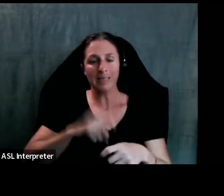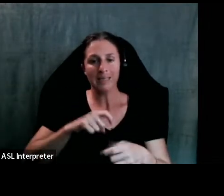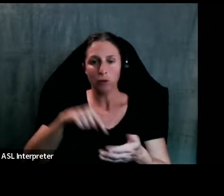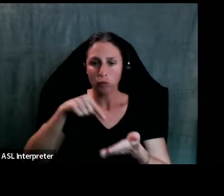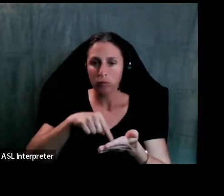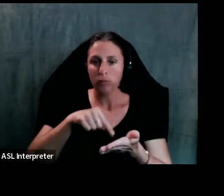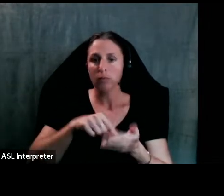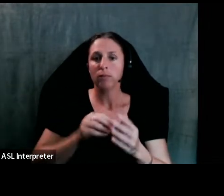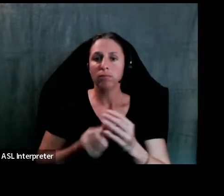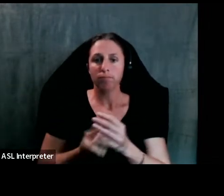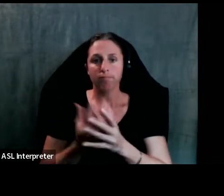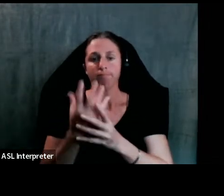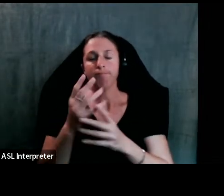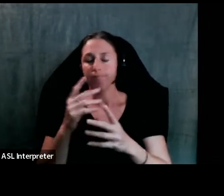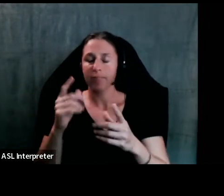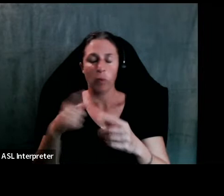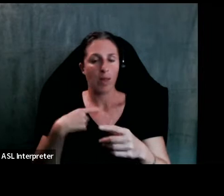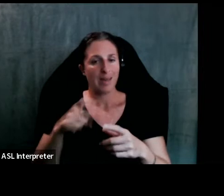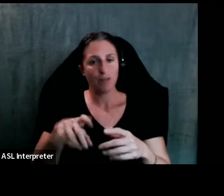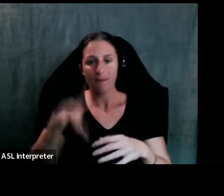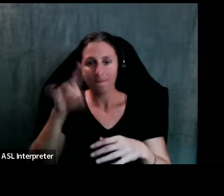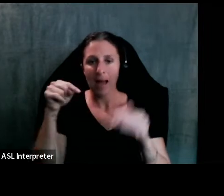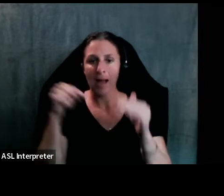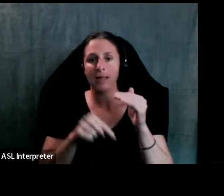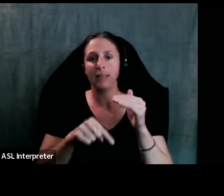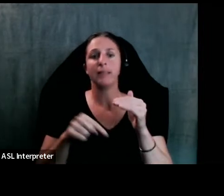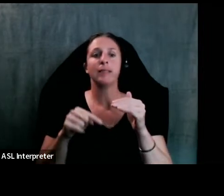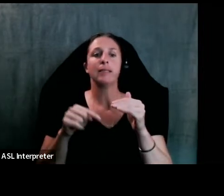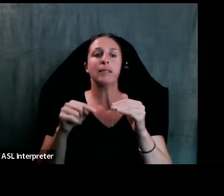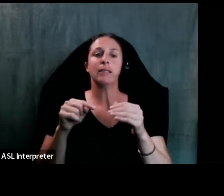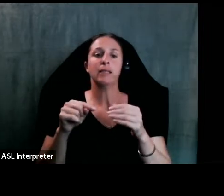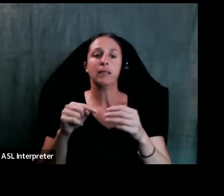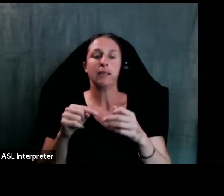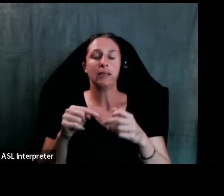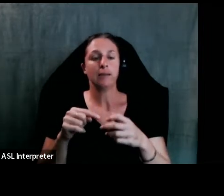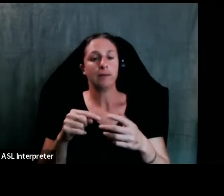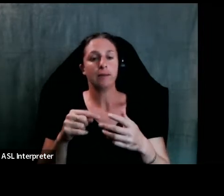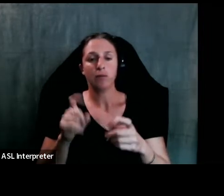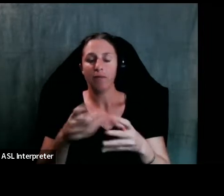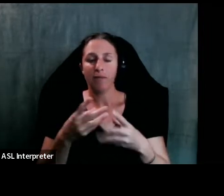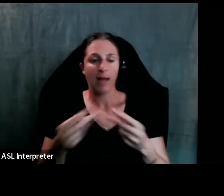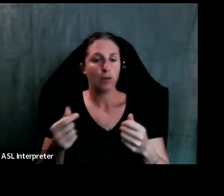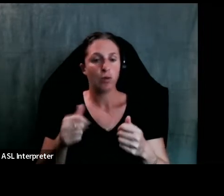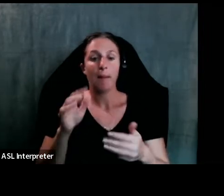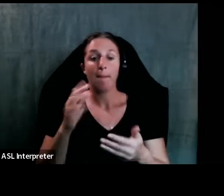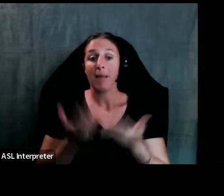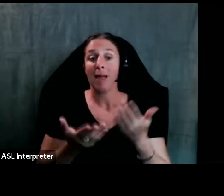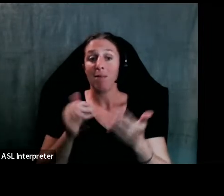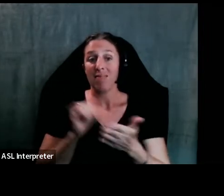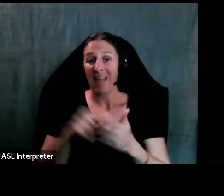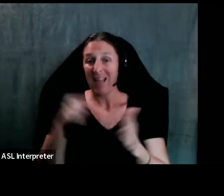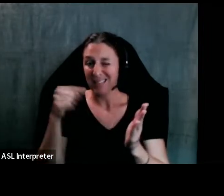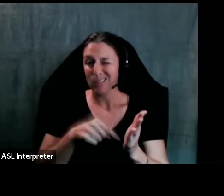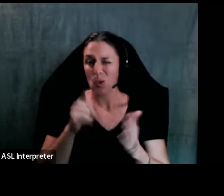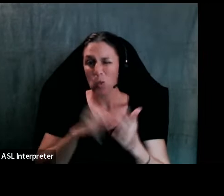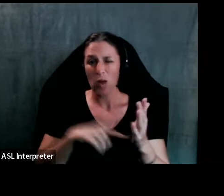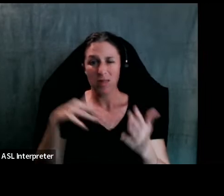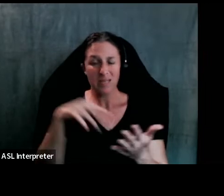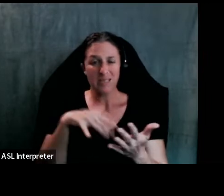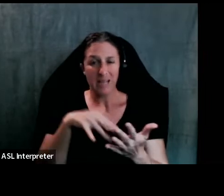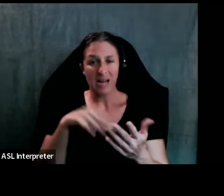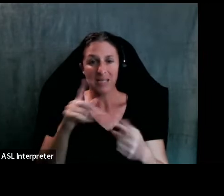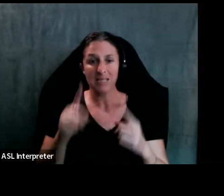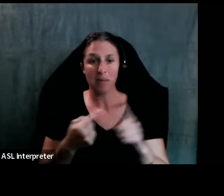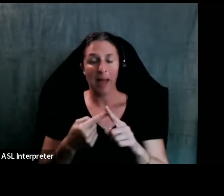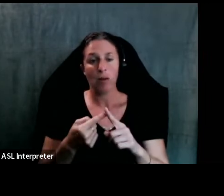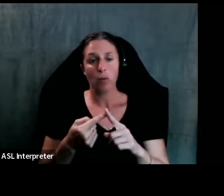in HR, but it's something that we have to talk. Maybe that is what the study session is about, rather than just what we're talking about at this level,